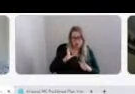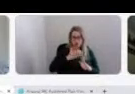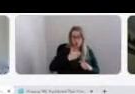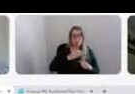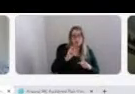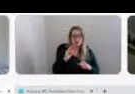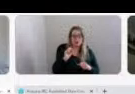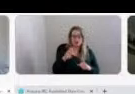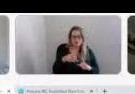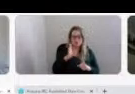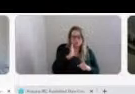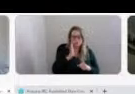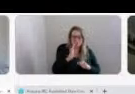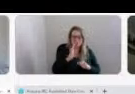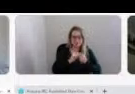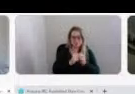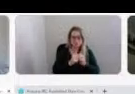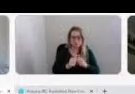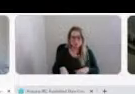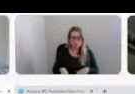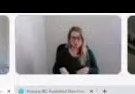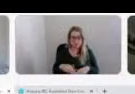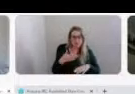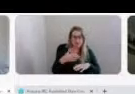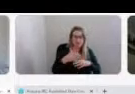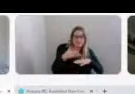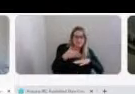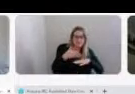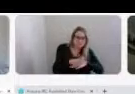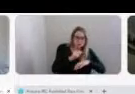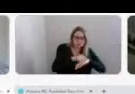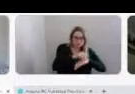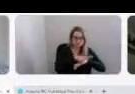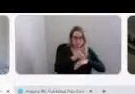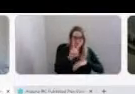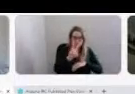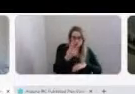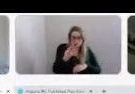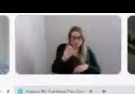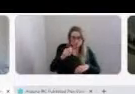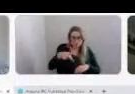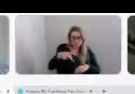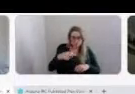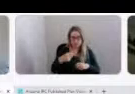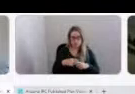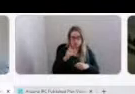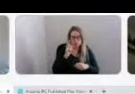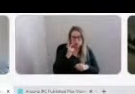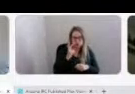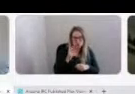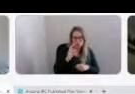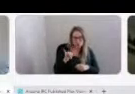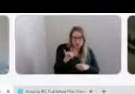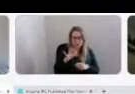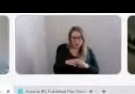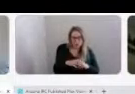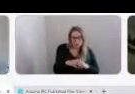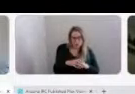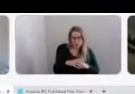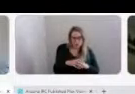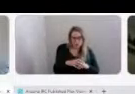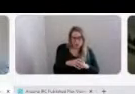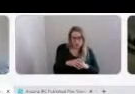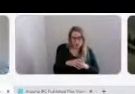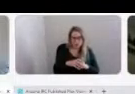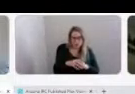shortly after um we submitted these two maps um we discovered that we had an oversight and we we